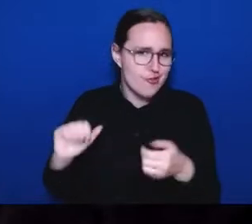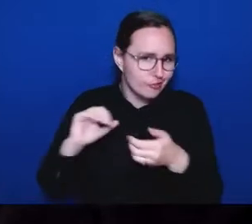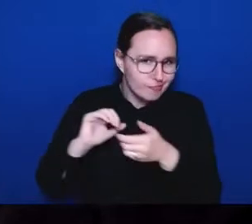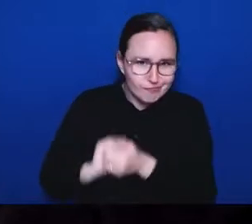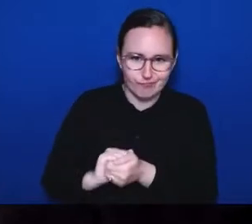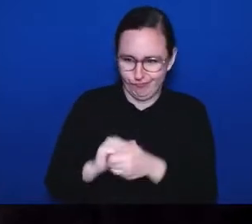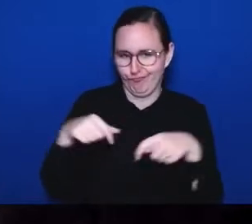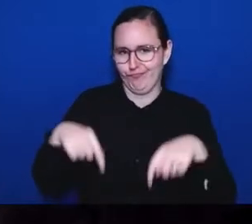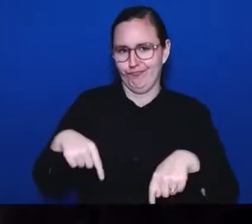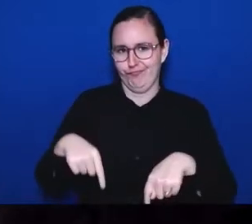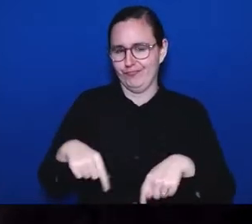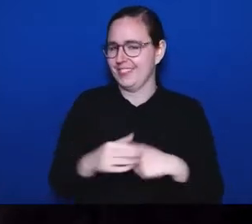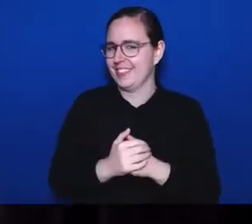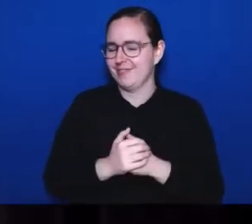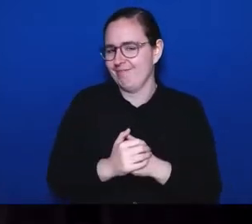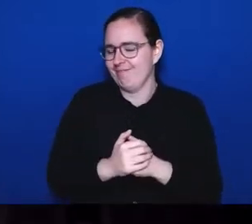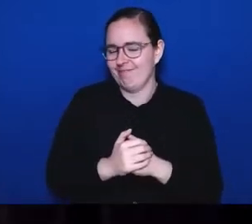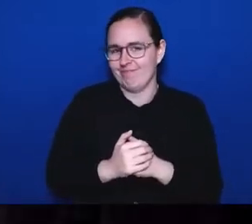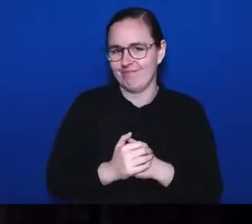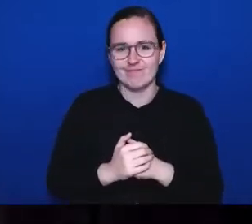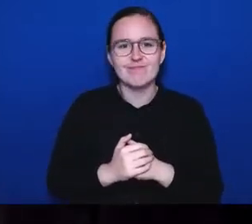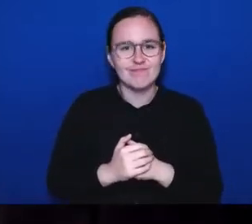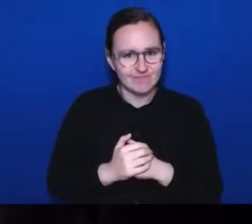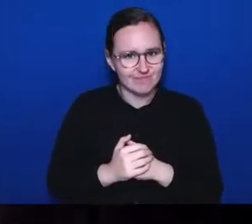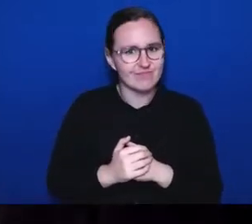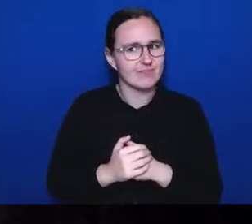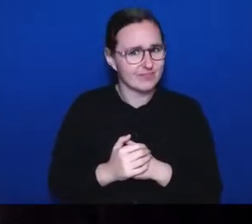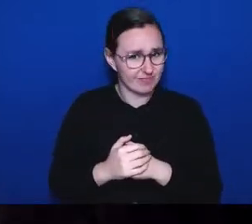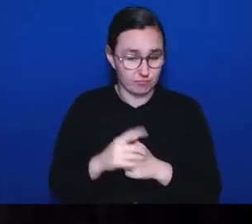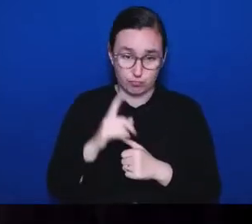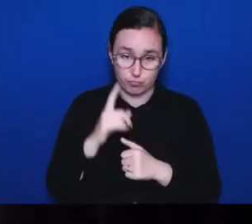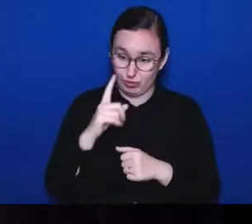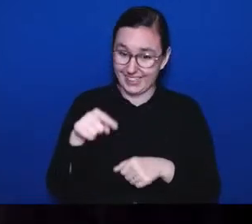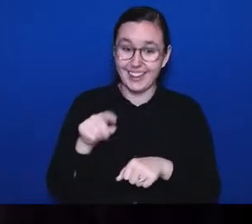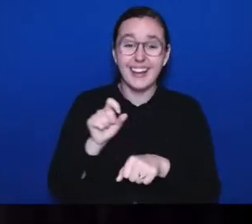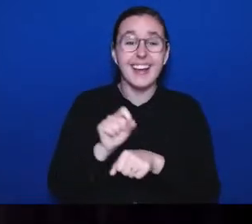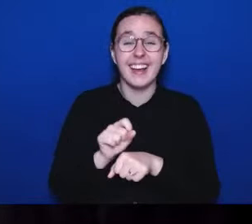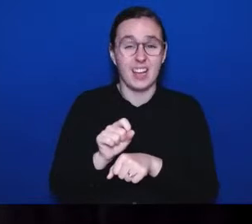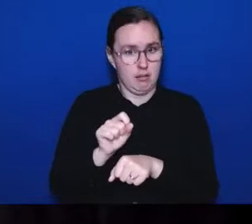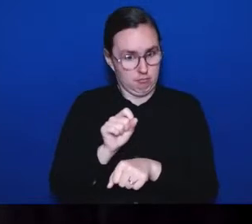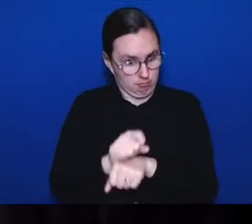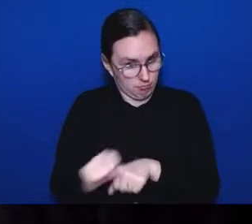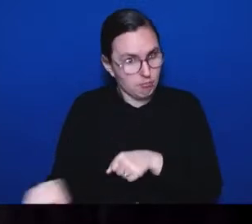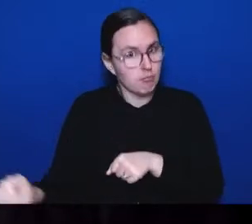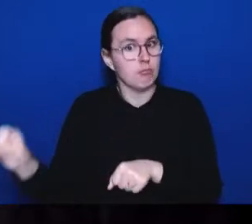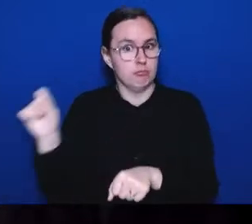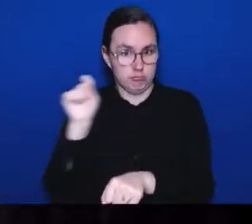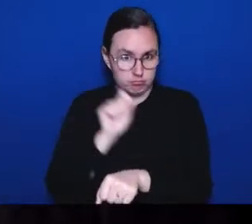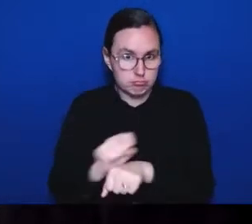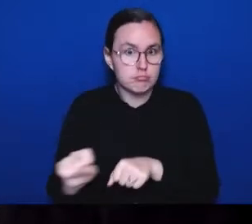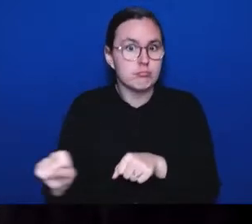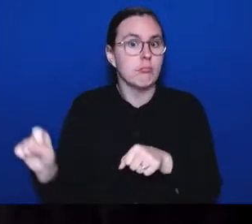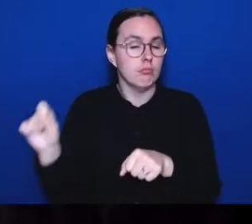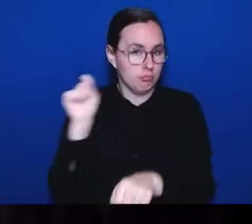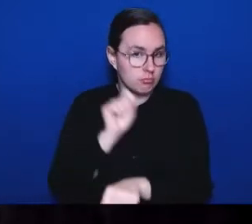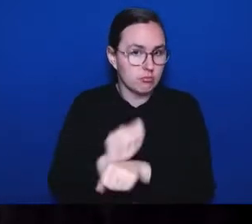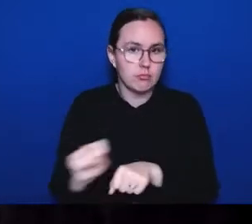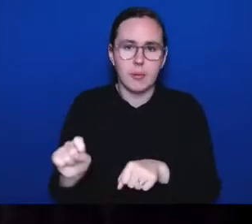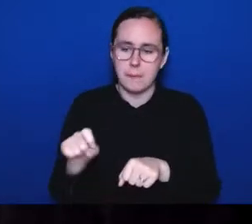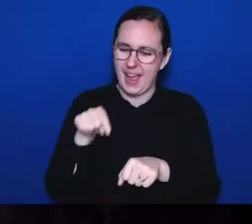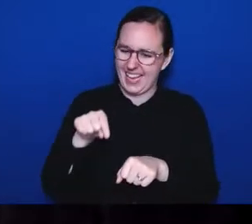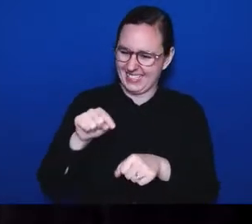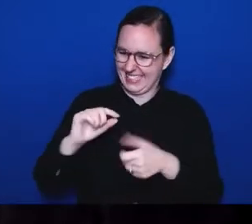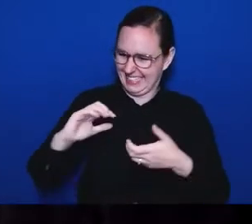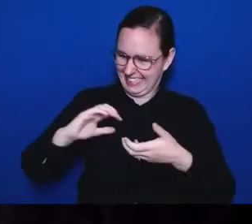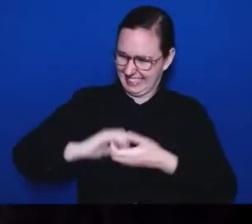work, but I think people will agree that hard work together, building out all of our goals together of team-based care, of providing